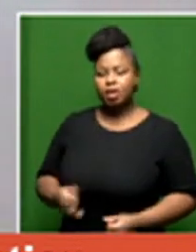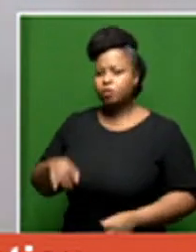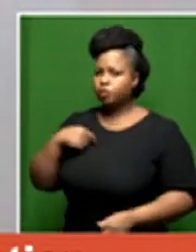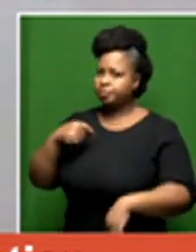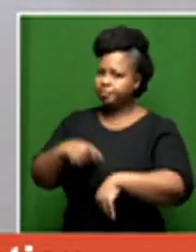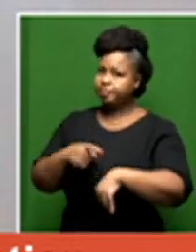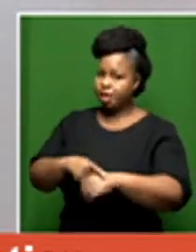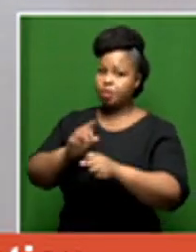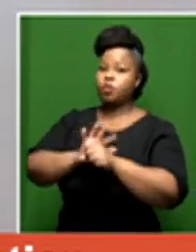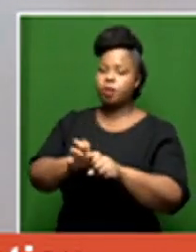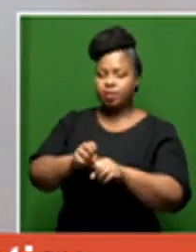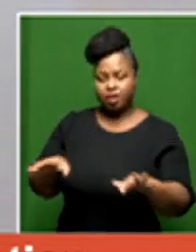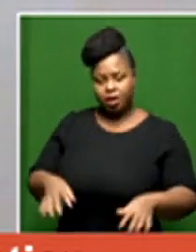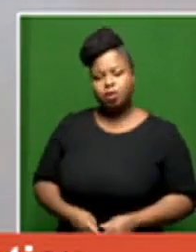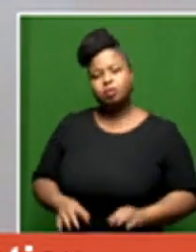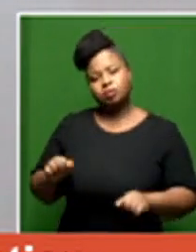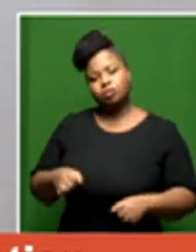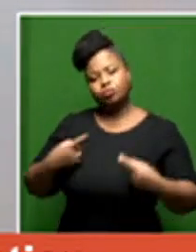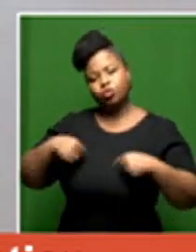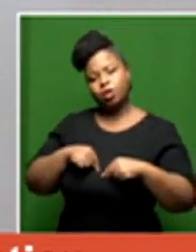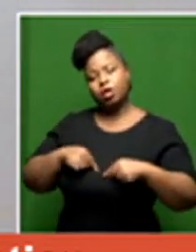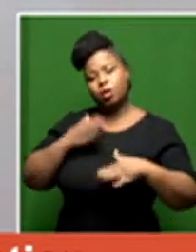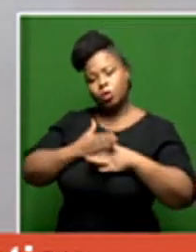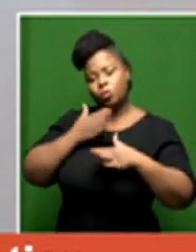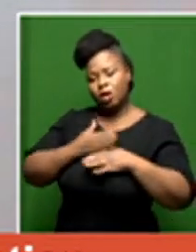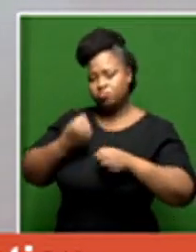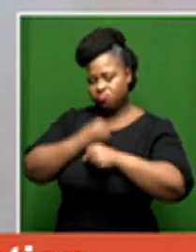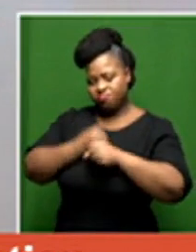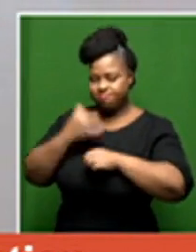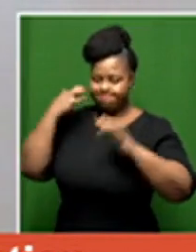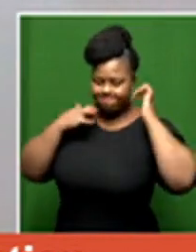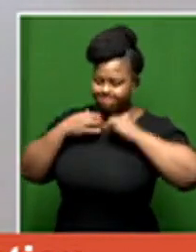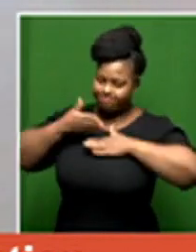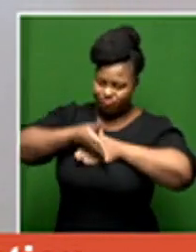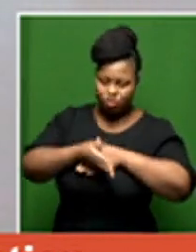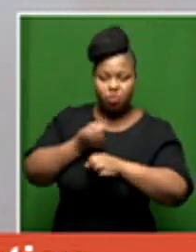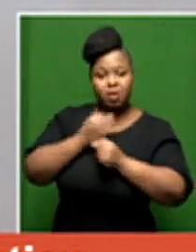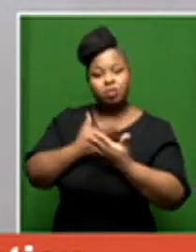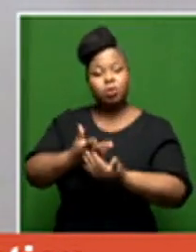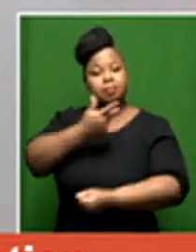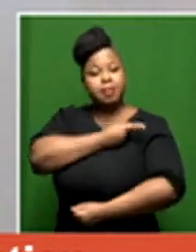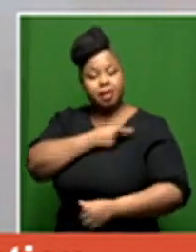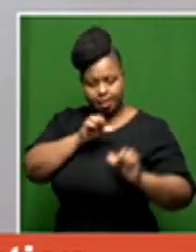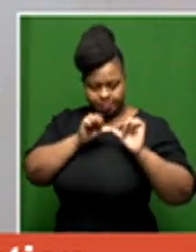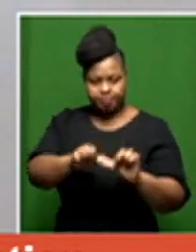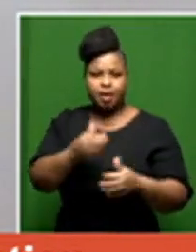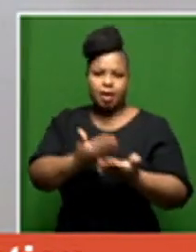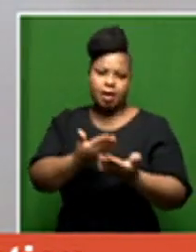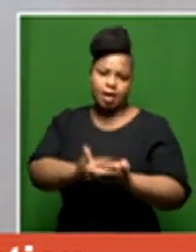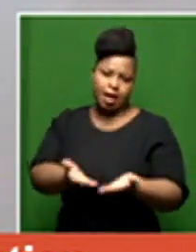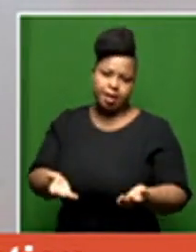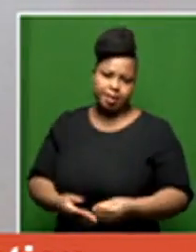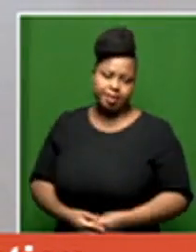the COVID pandemic, we are working flat out to ensure that vaccinations still are ongoing